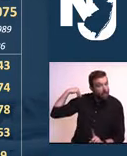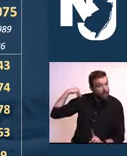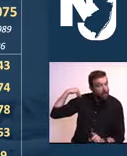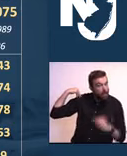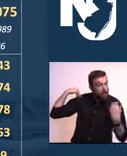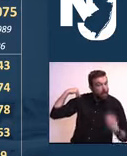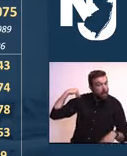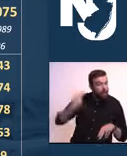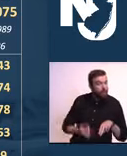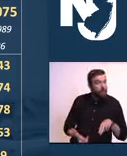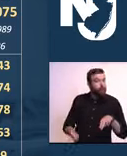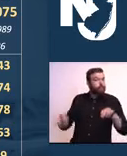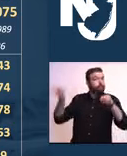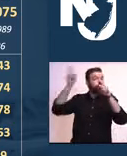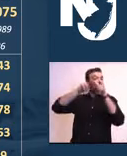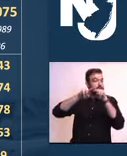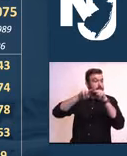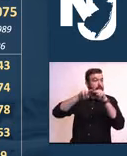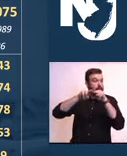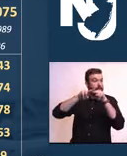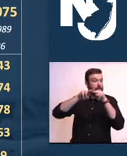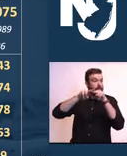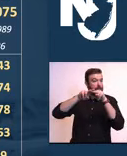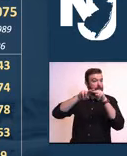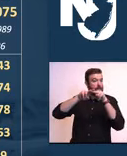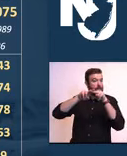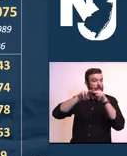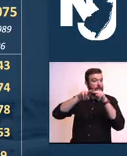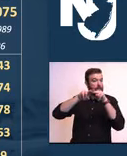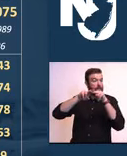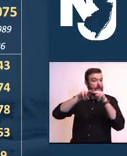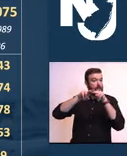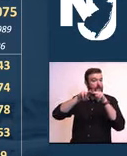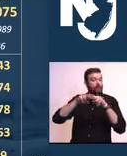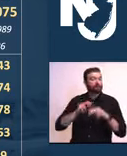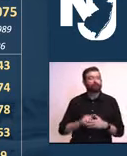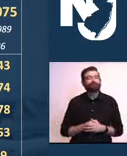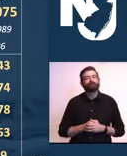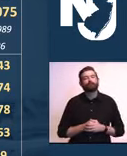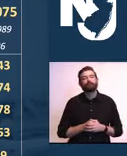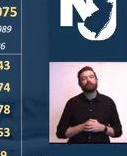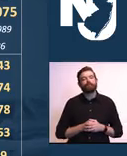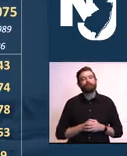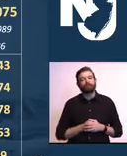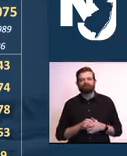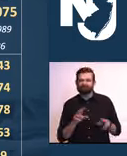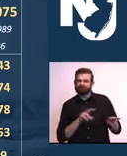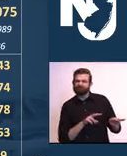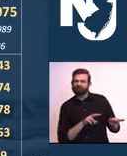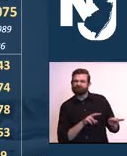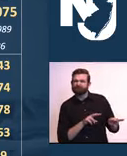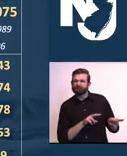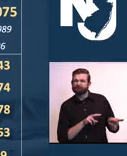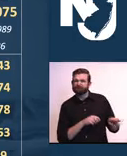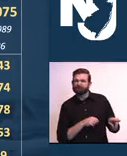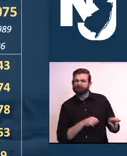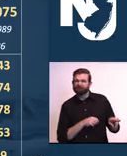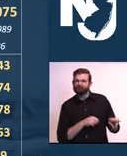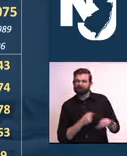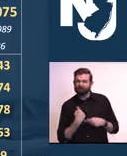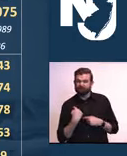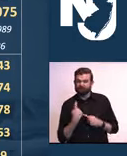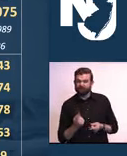versus 1,531. Let that sink in for a minute. And over the past week alone, as you can see, both